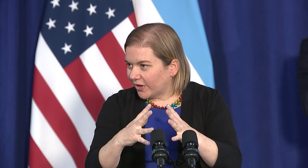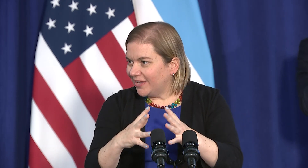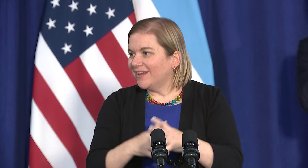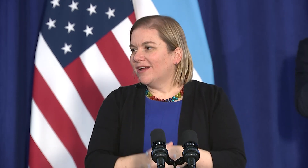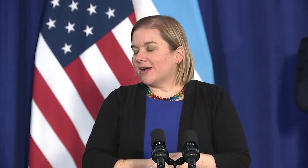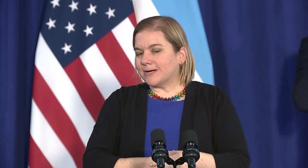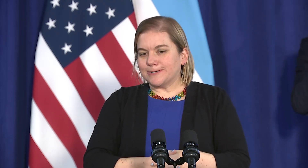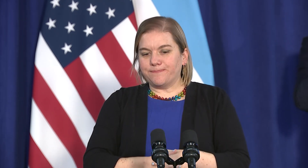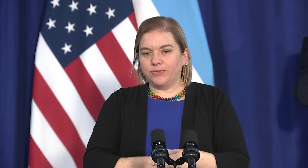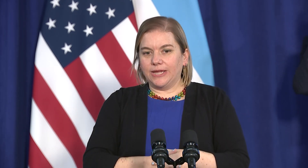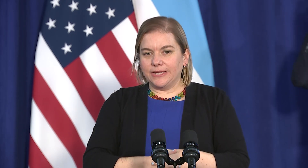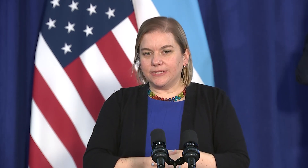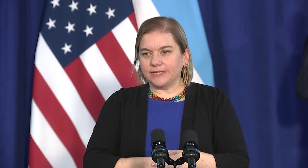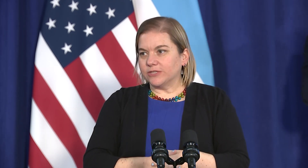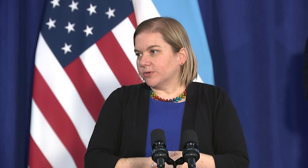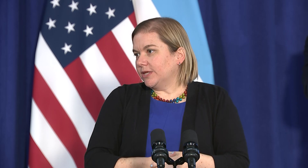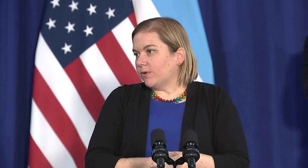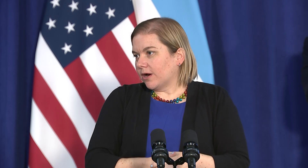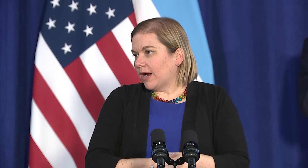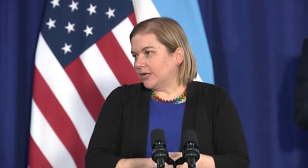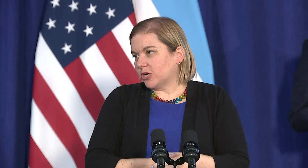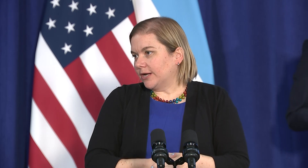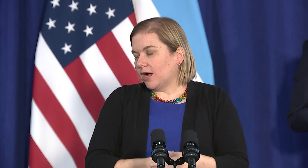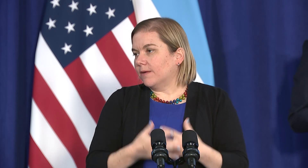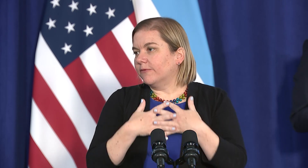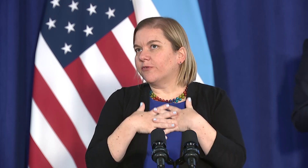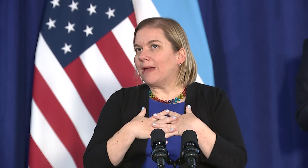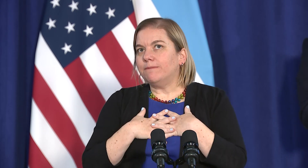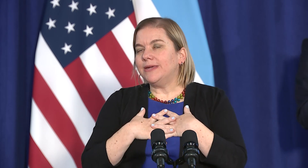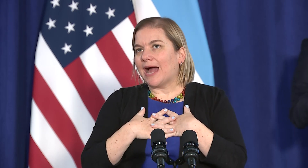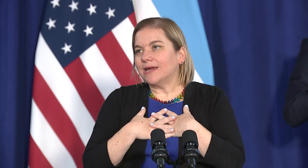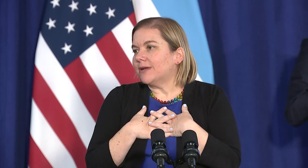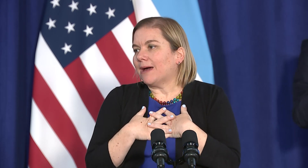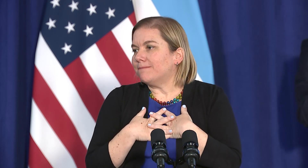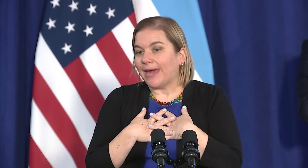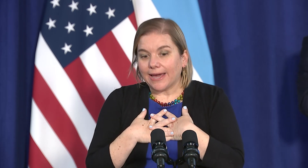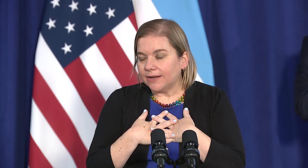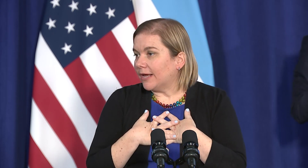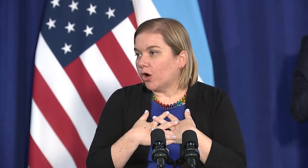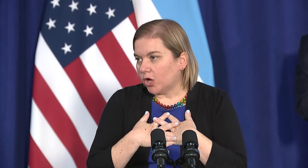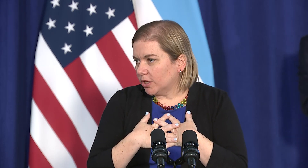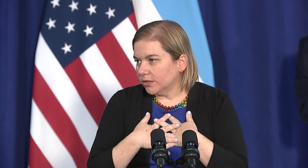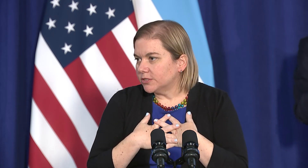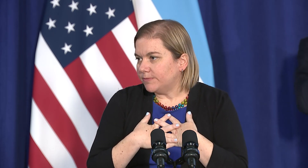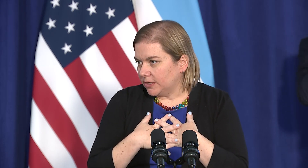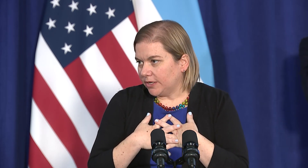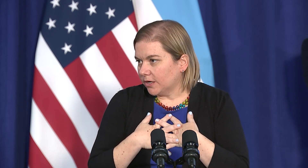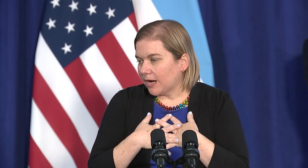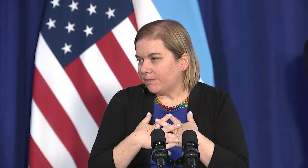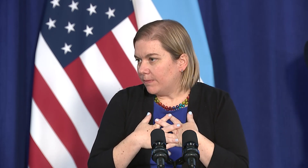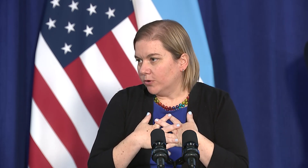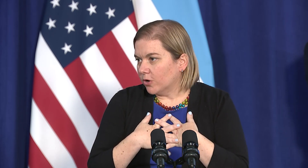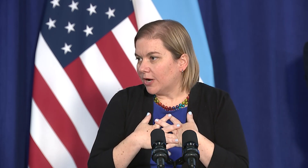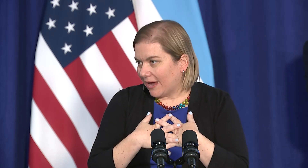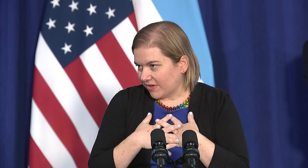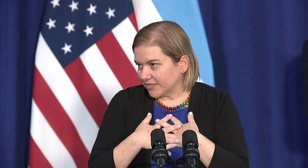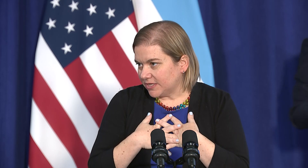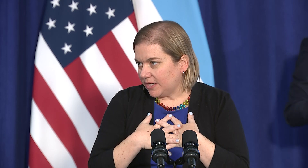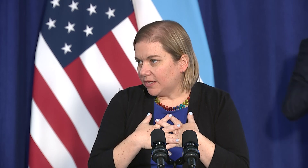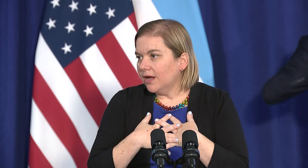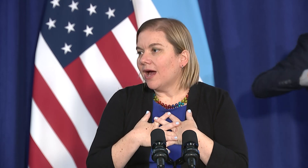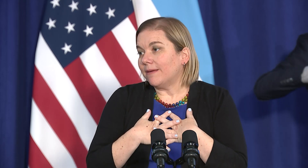political fight, is really where I try to come. I am not mad at all, to be clear, at people who are